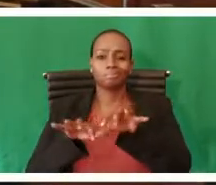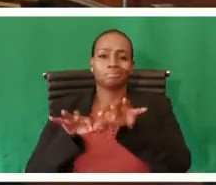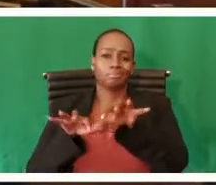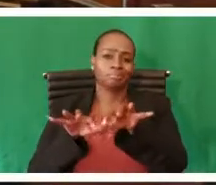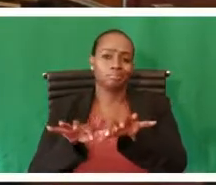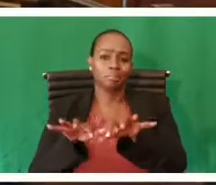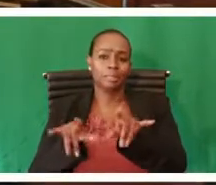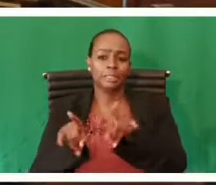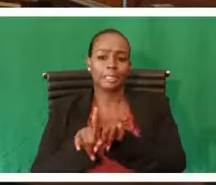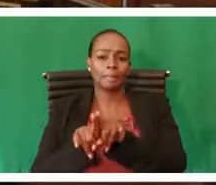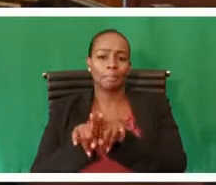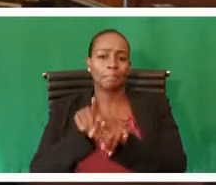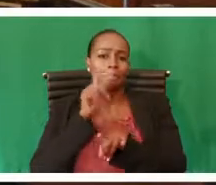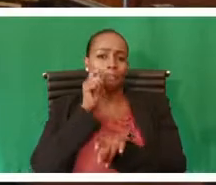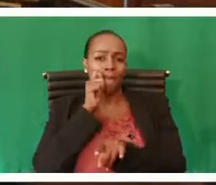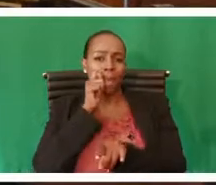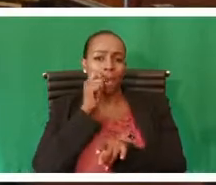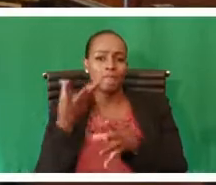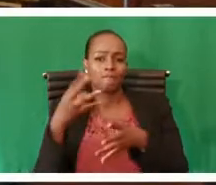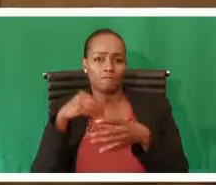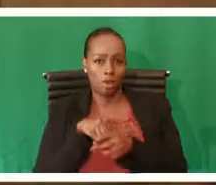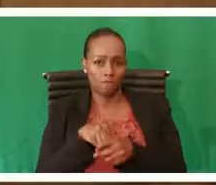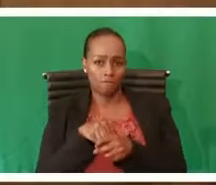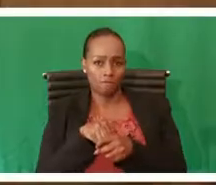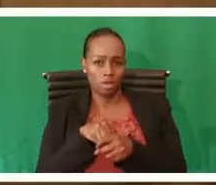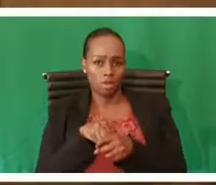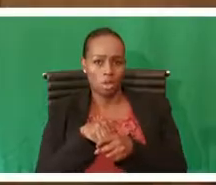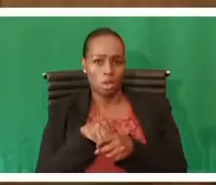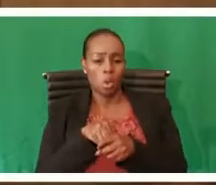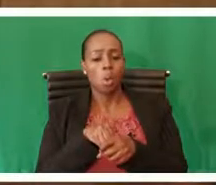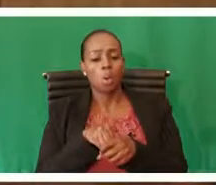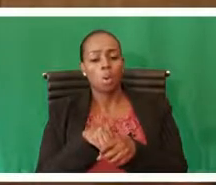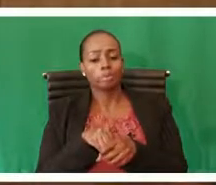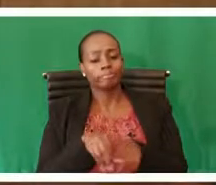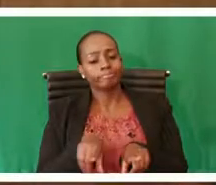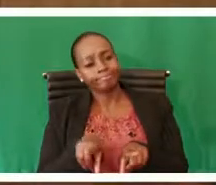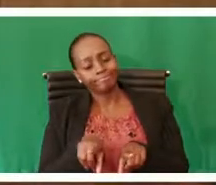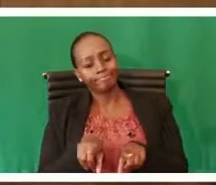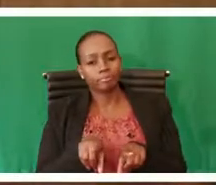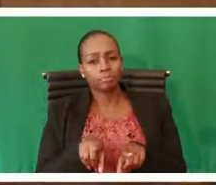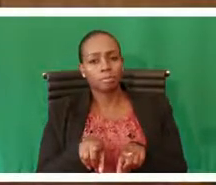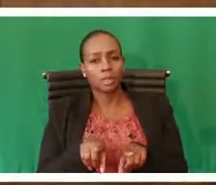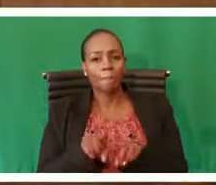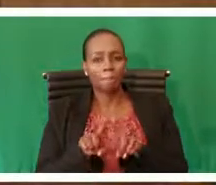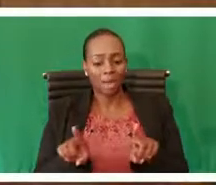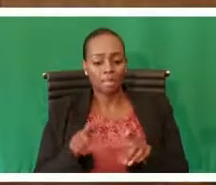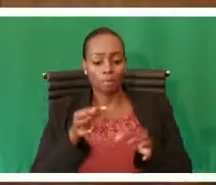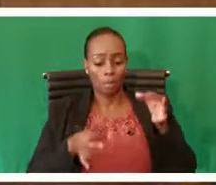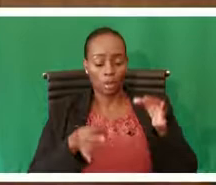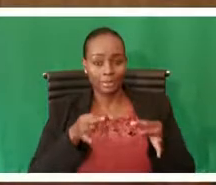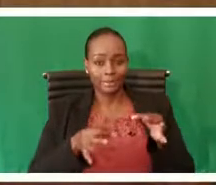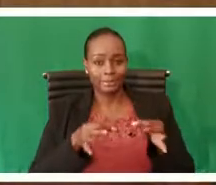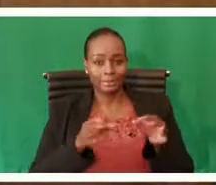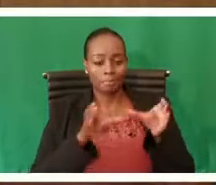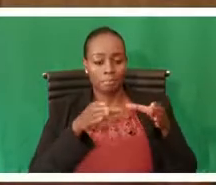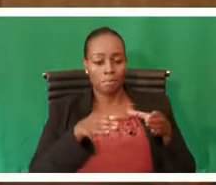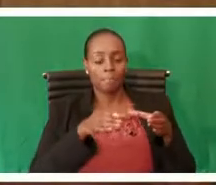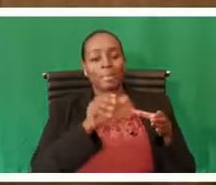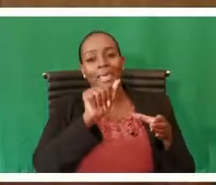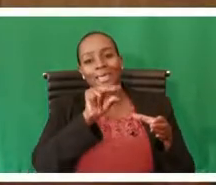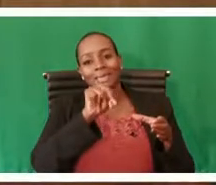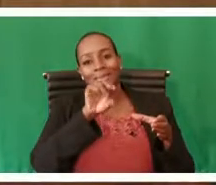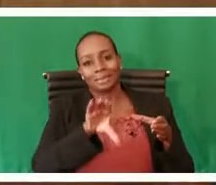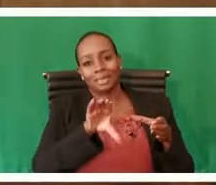men who are members of the ruling party. So my question is there a conspiracy